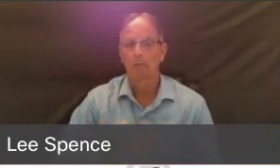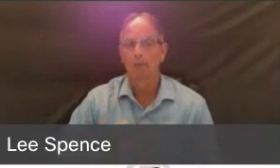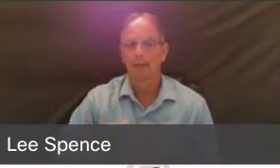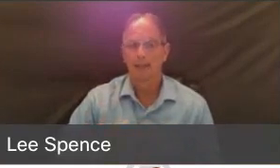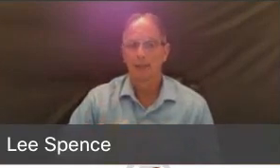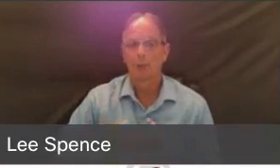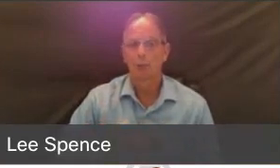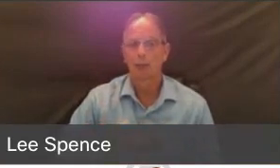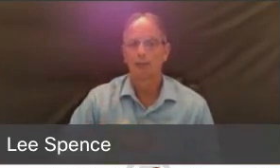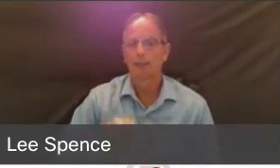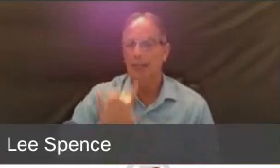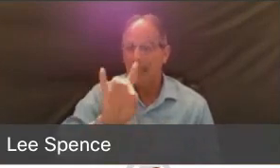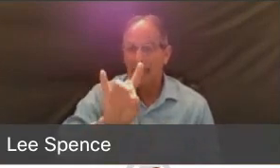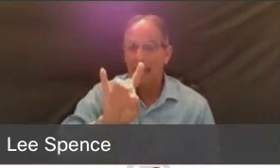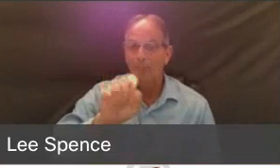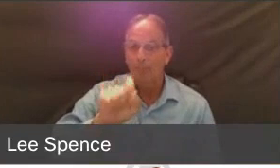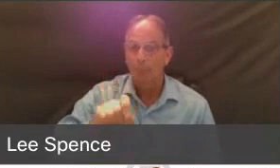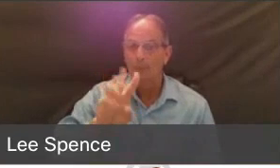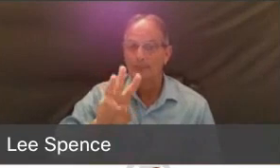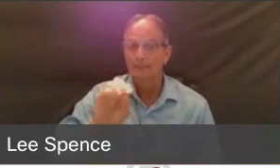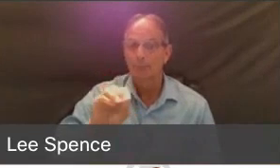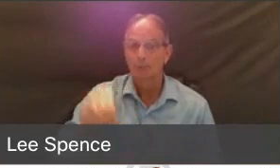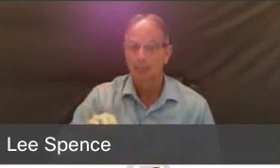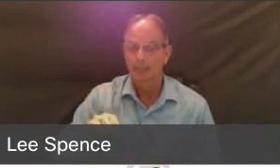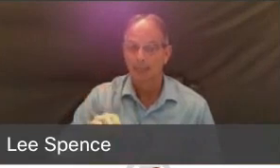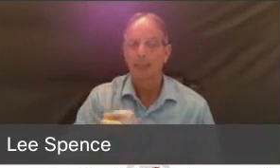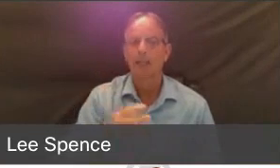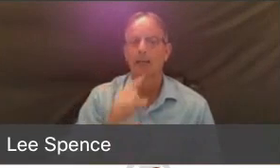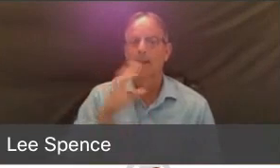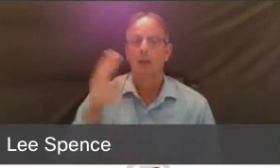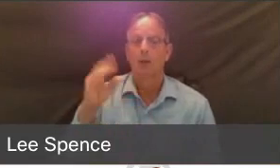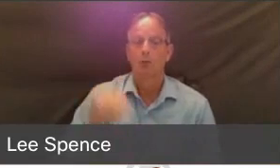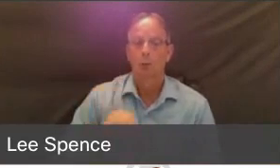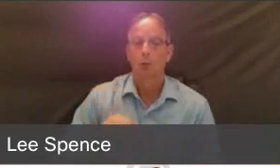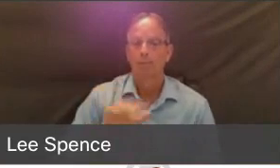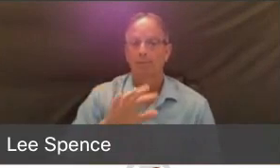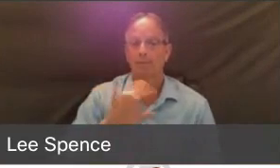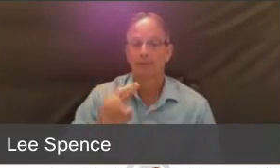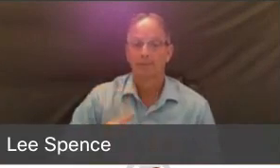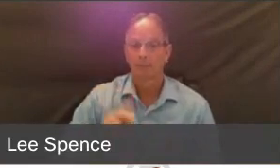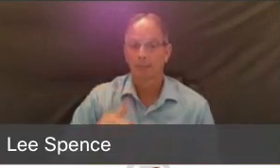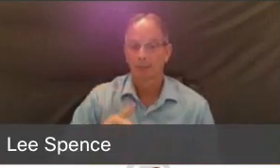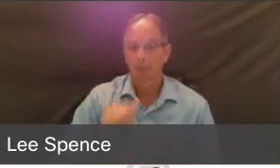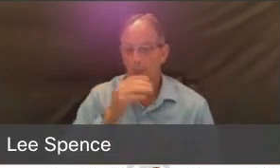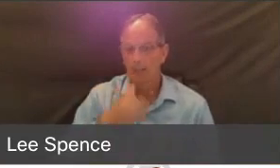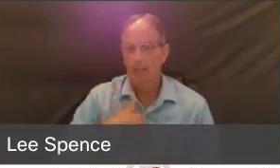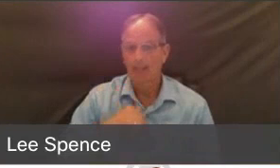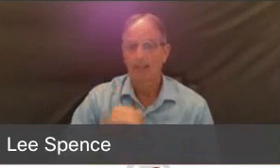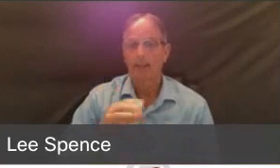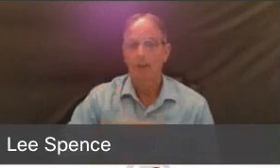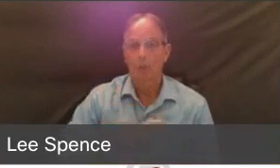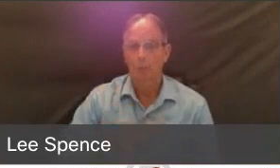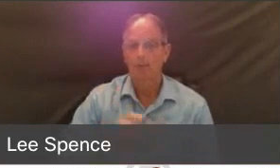represents 8.6%, and a total of 57 people who had COVID who have